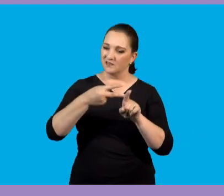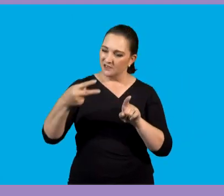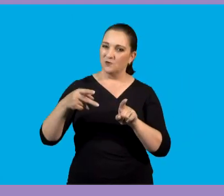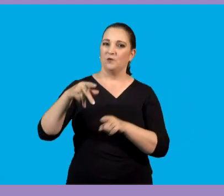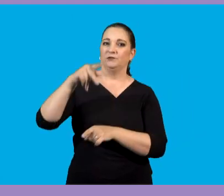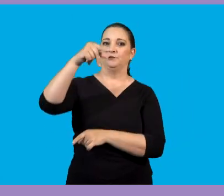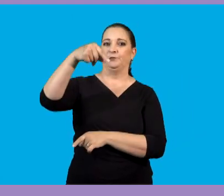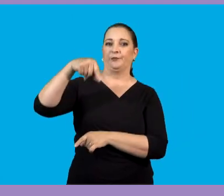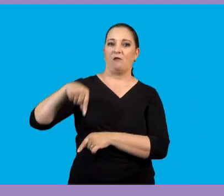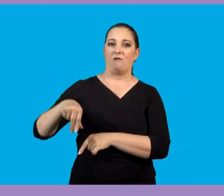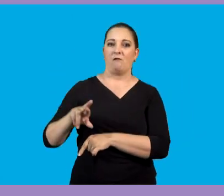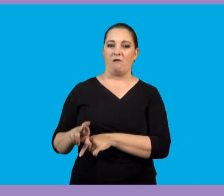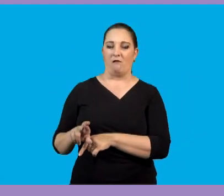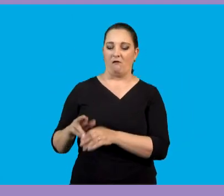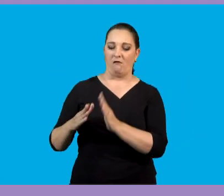PR.